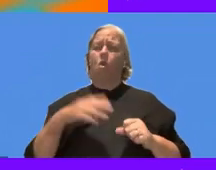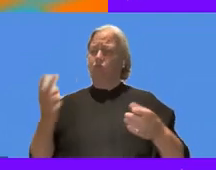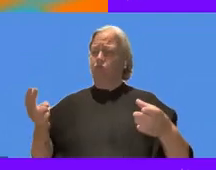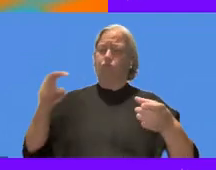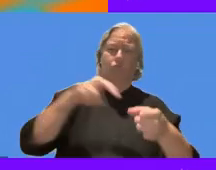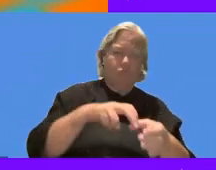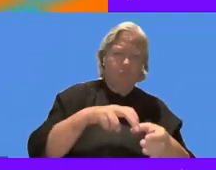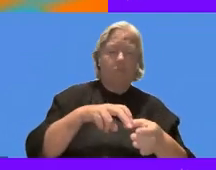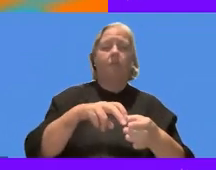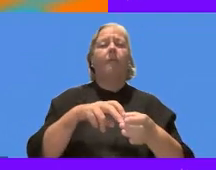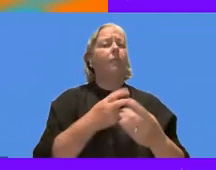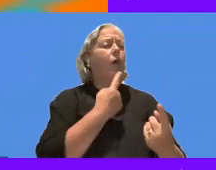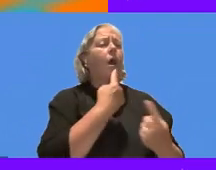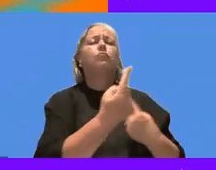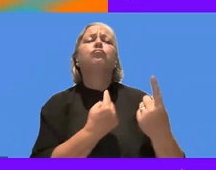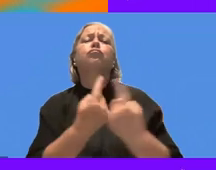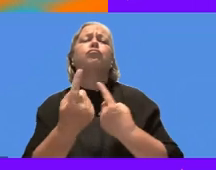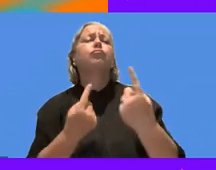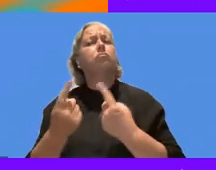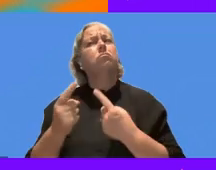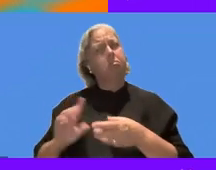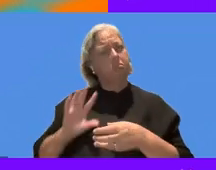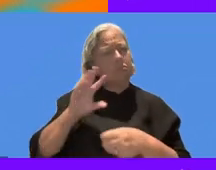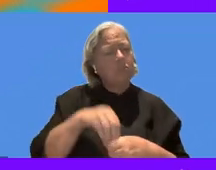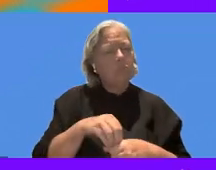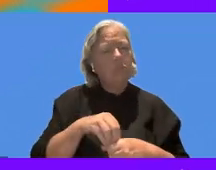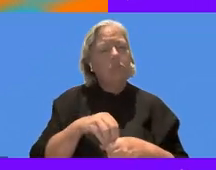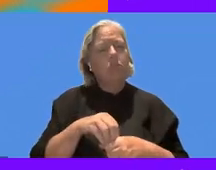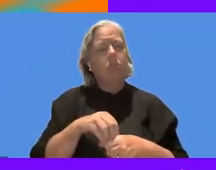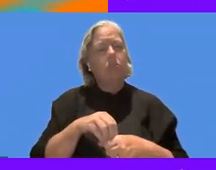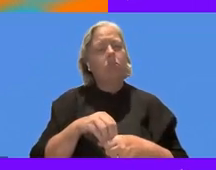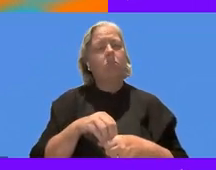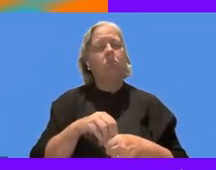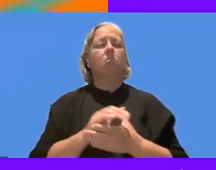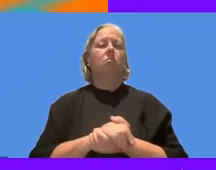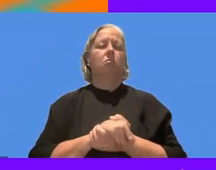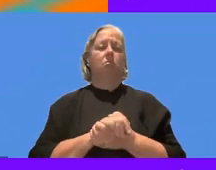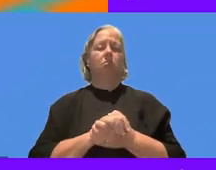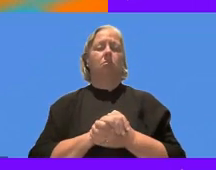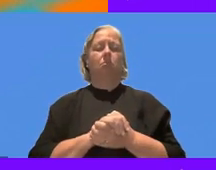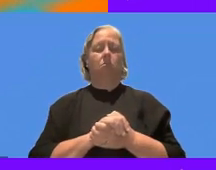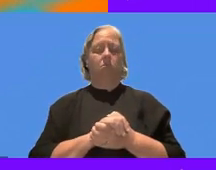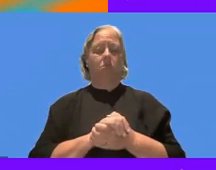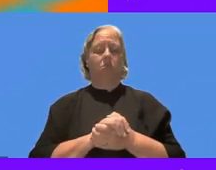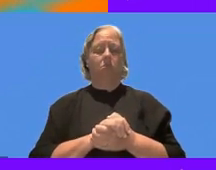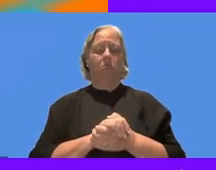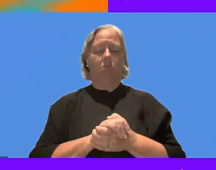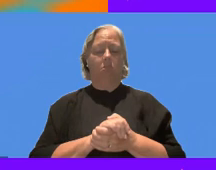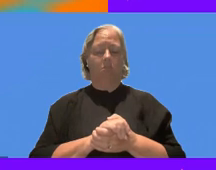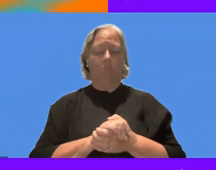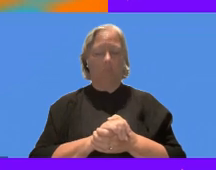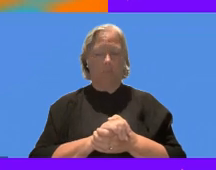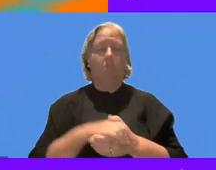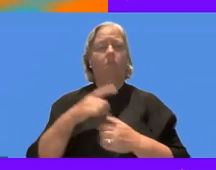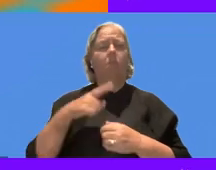opinions, and perspectives. All policies especially those that impact the well-being